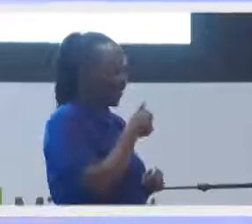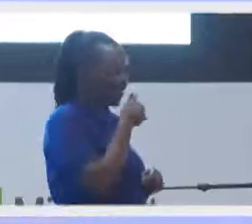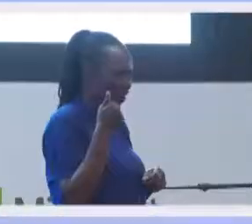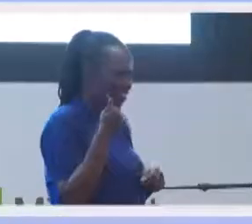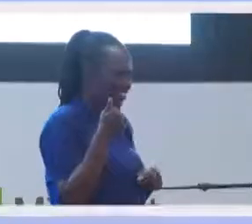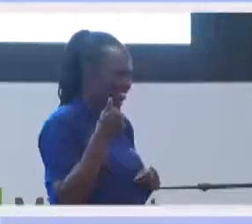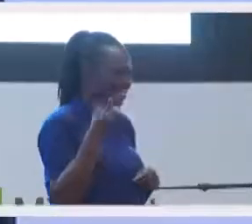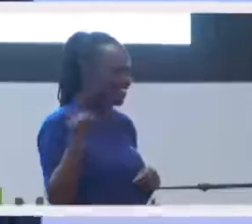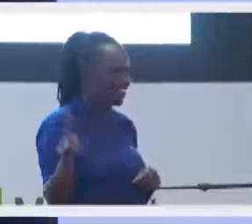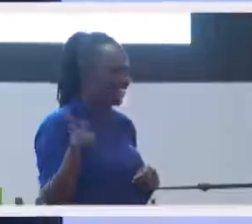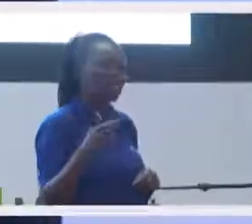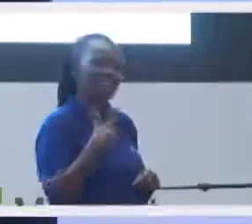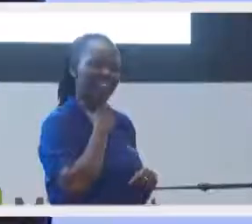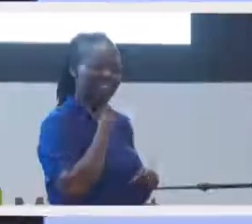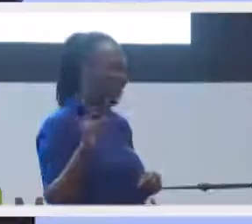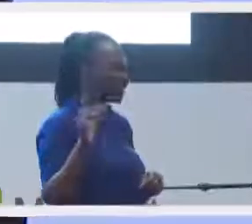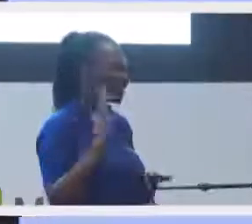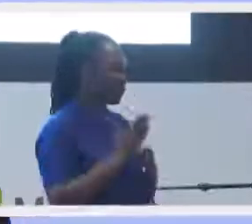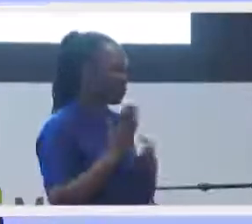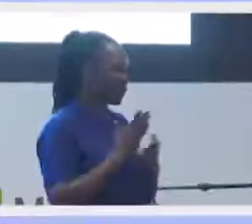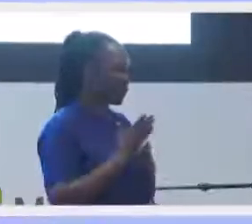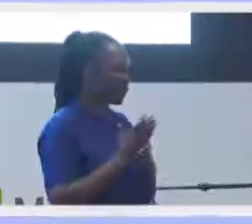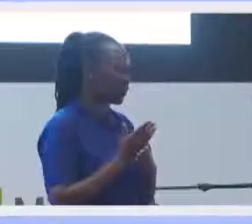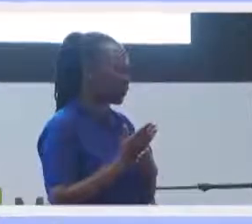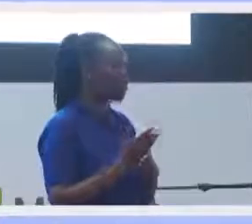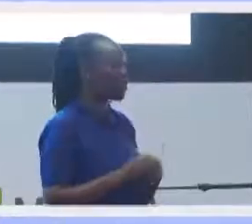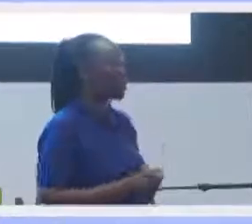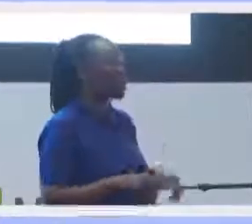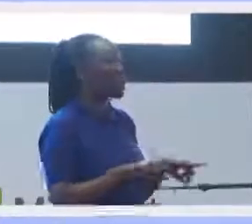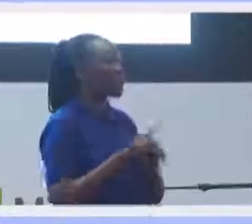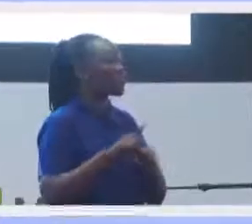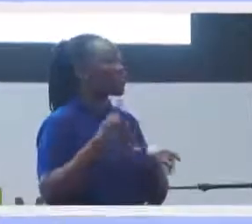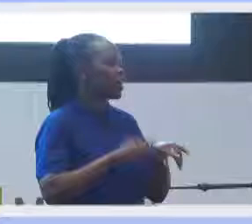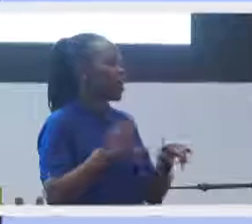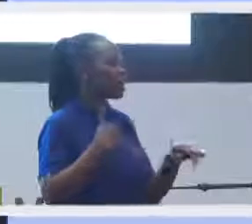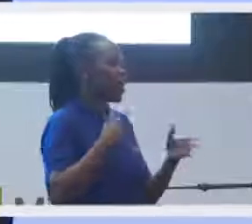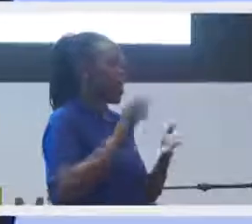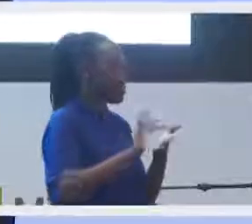and addresses for me when I'm filling out my forms.